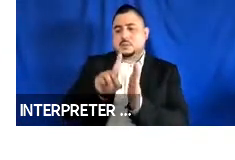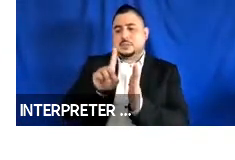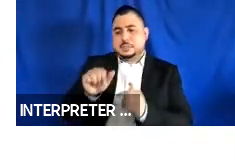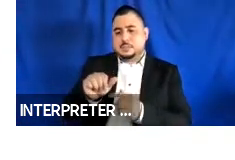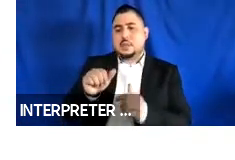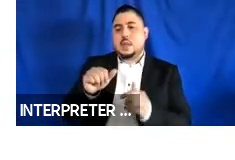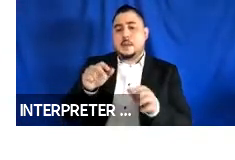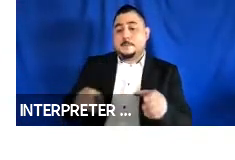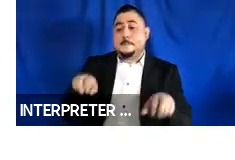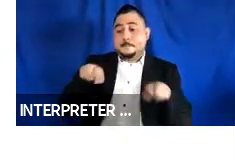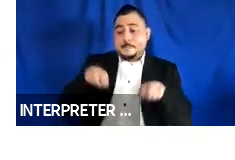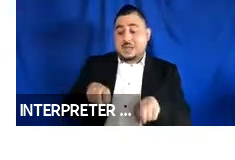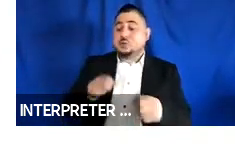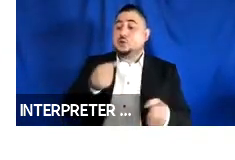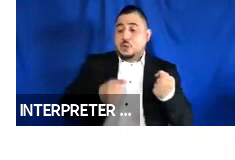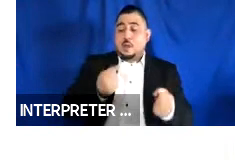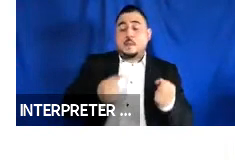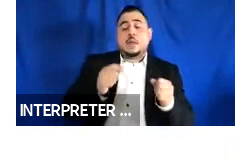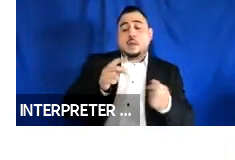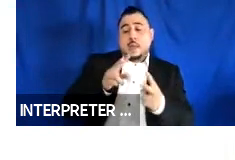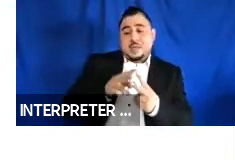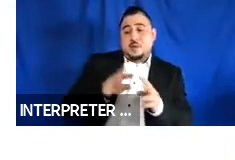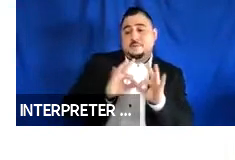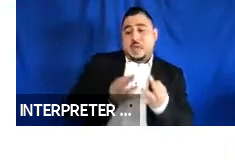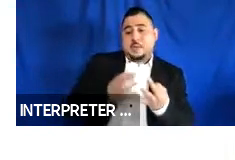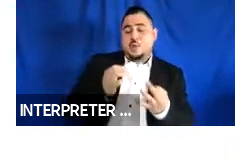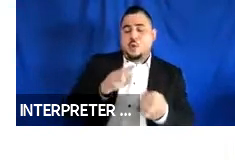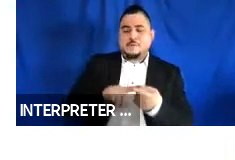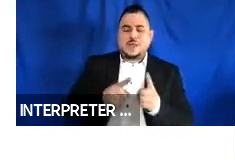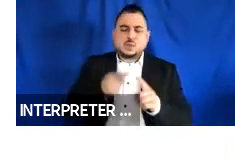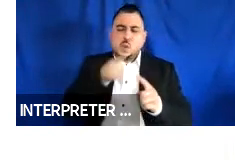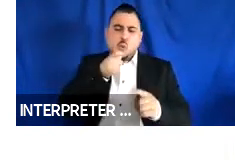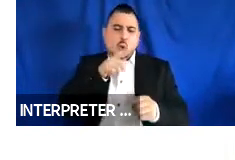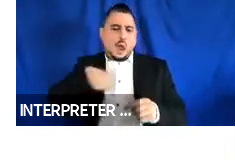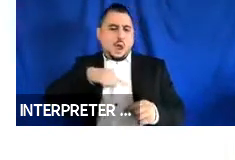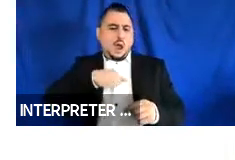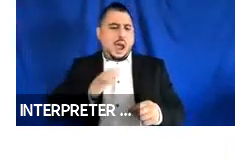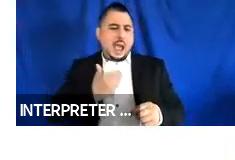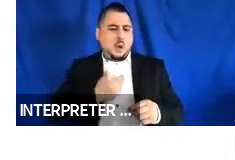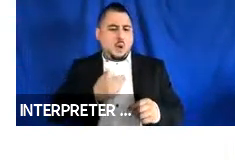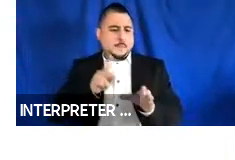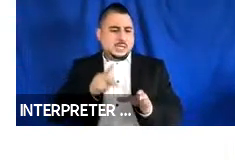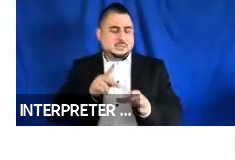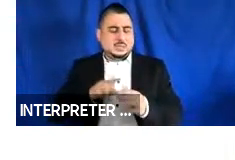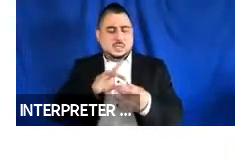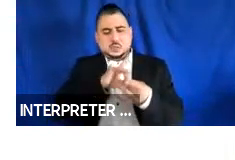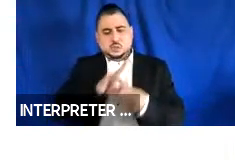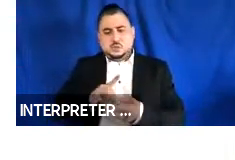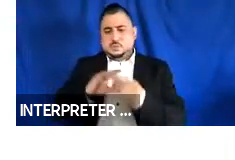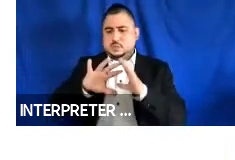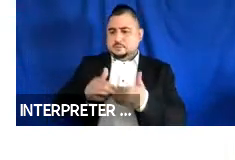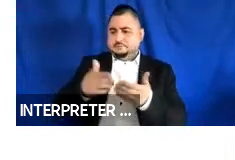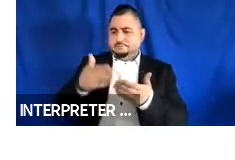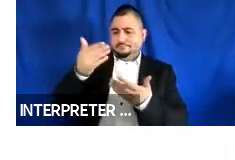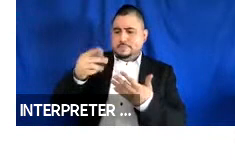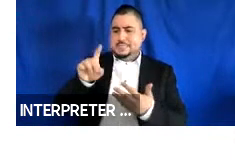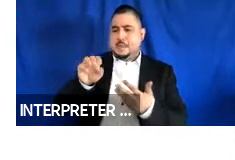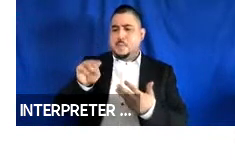in a vehicle driven by a family or friend. So who were our participants in terms of demographic